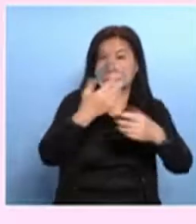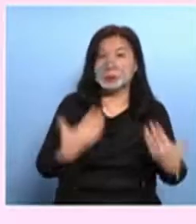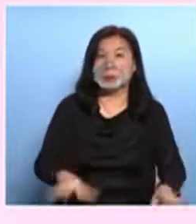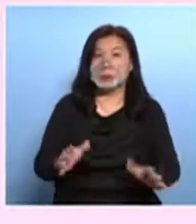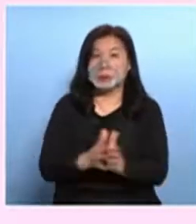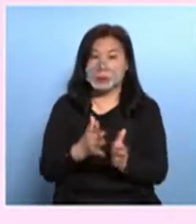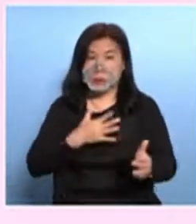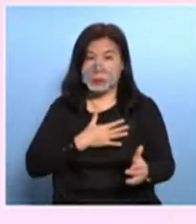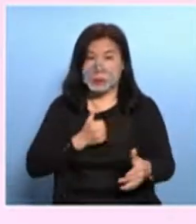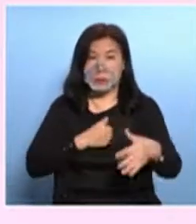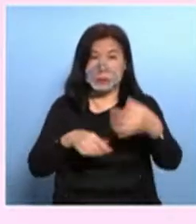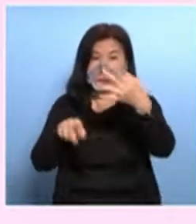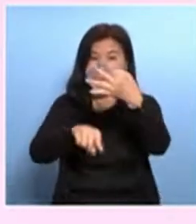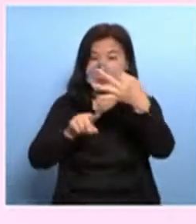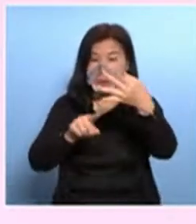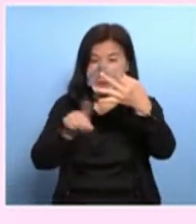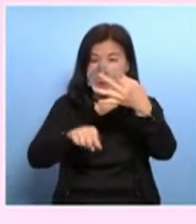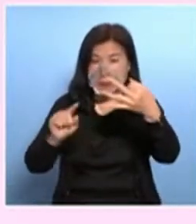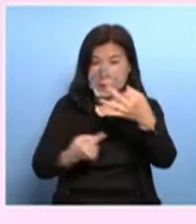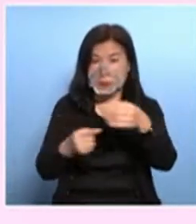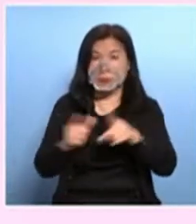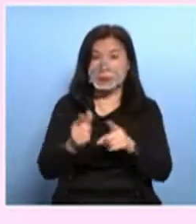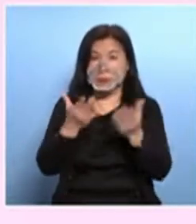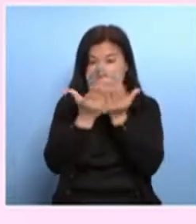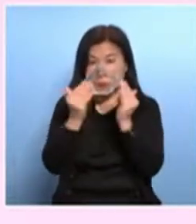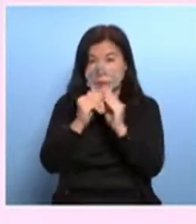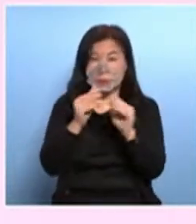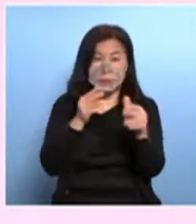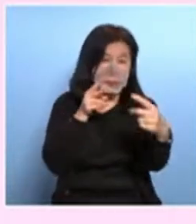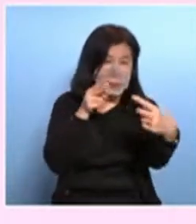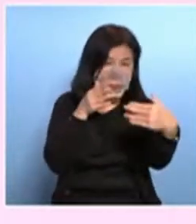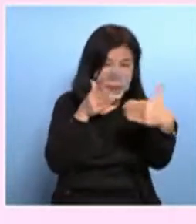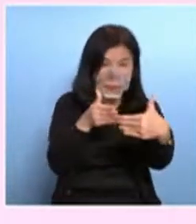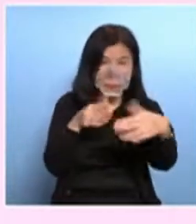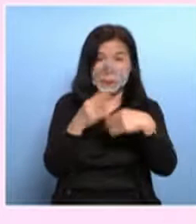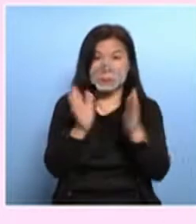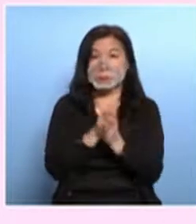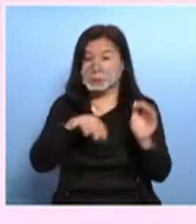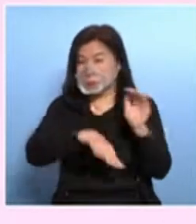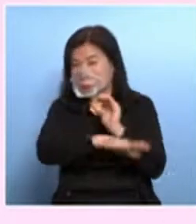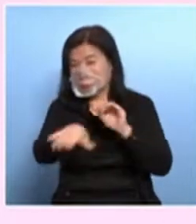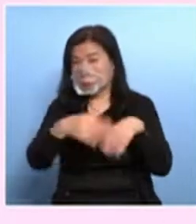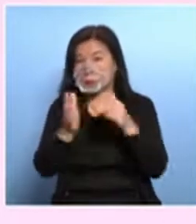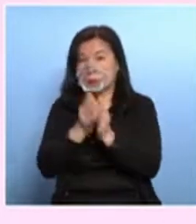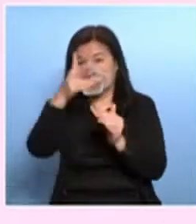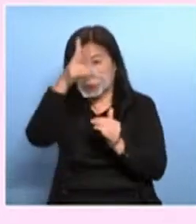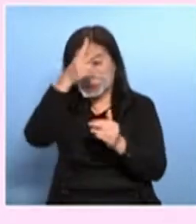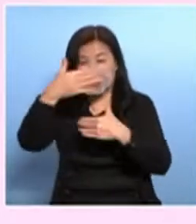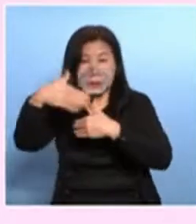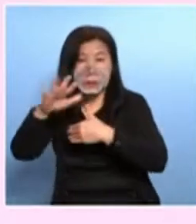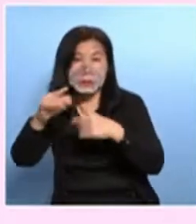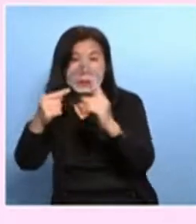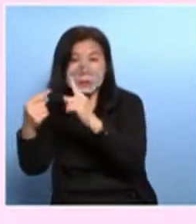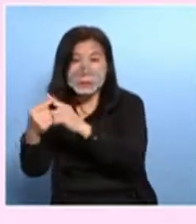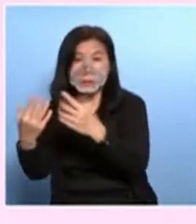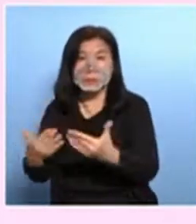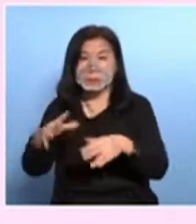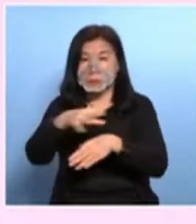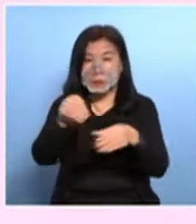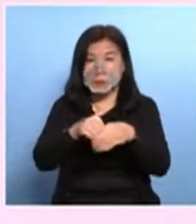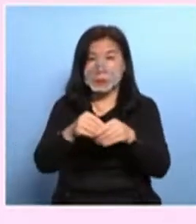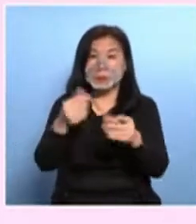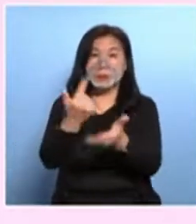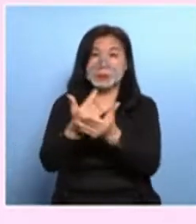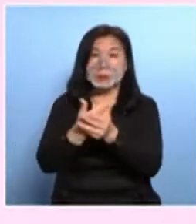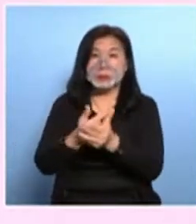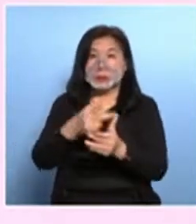more innovative mindset and enhanced leadership skills for taking forward public works projects. I've set aside $30 million for extending the training of the Center to